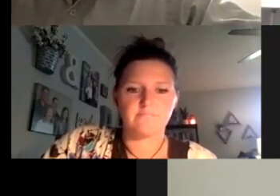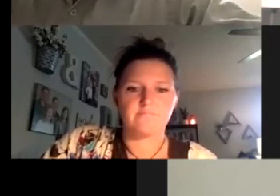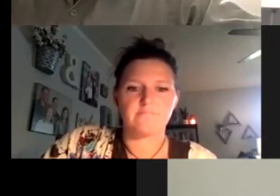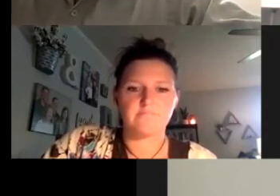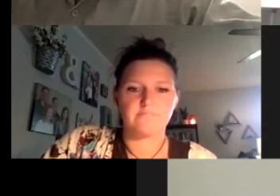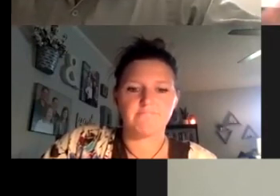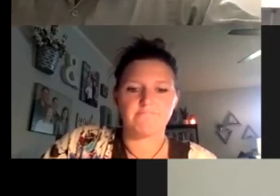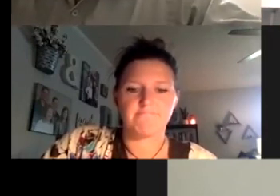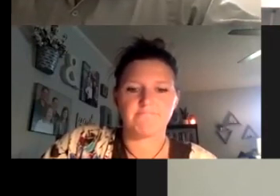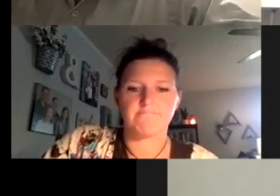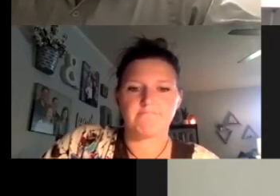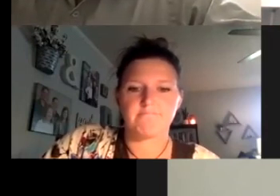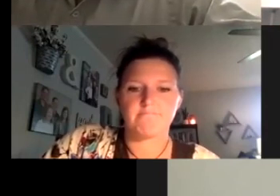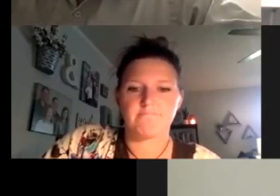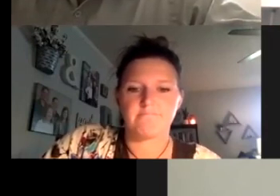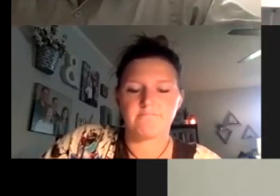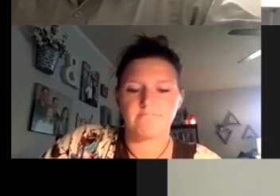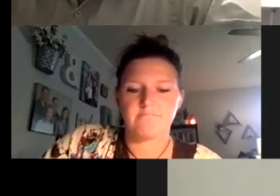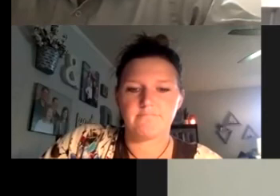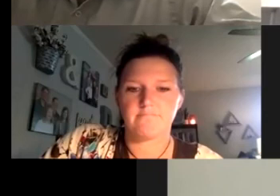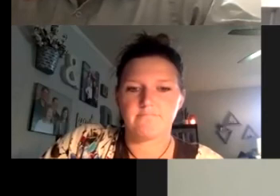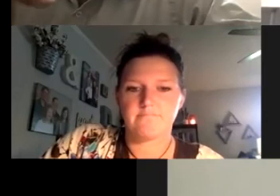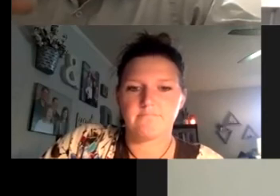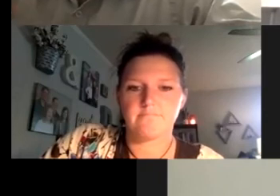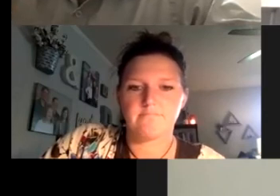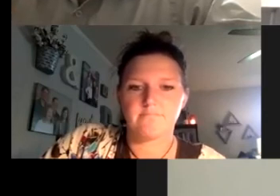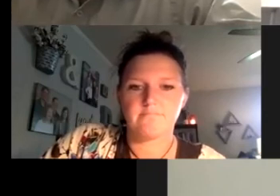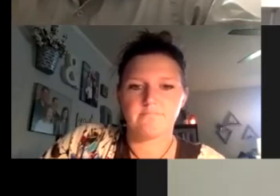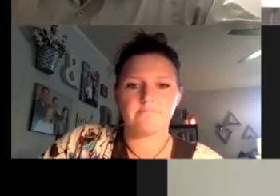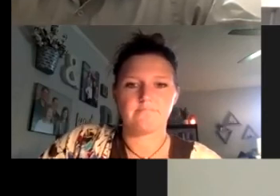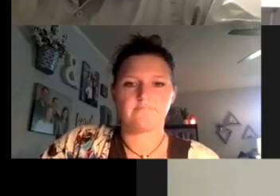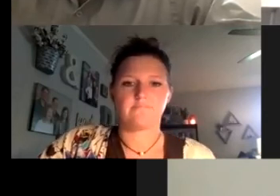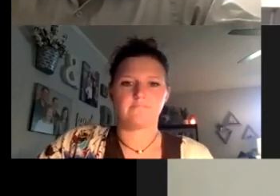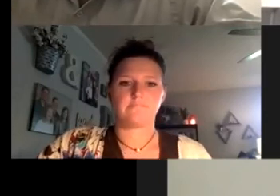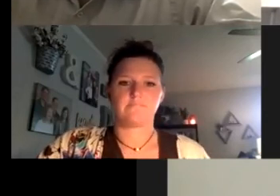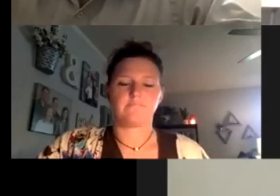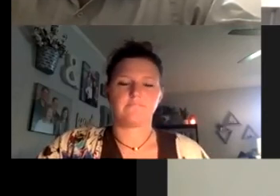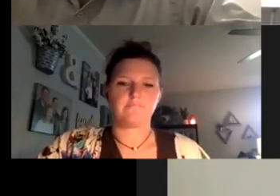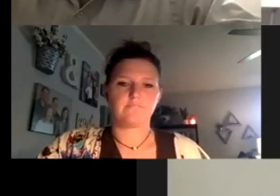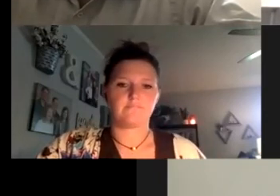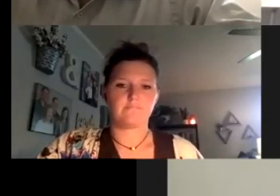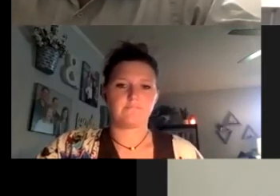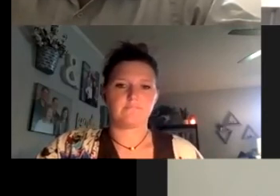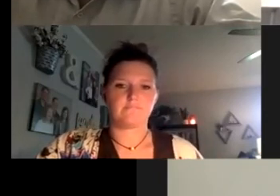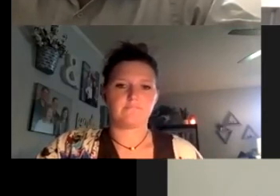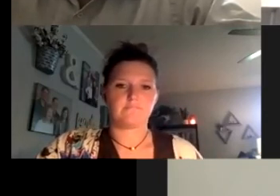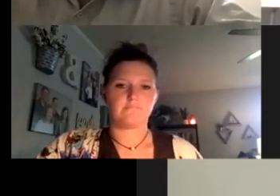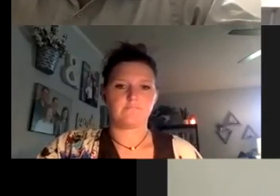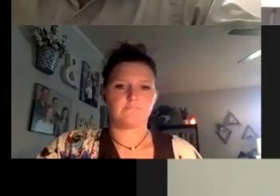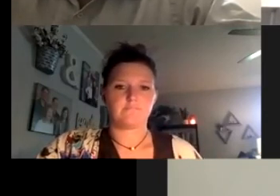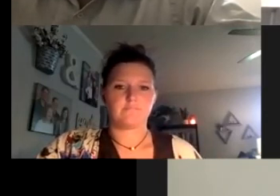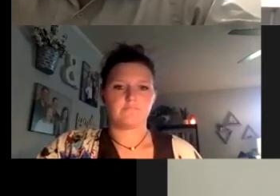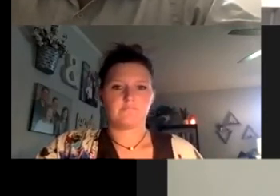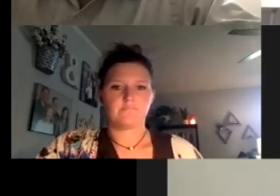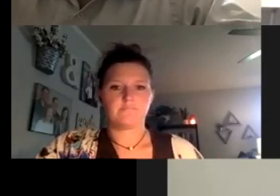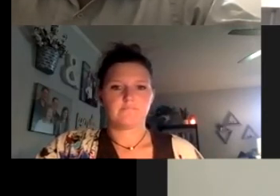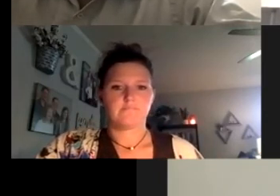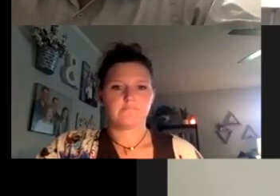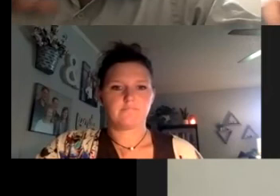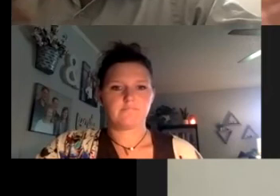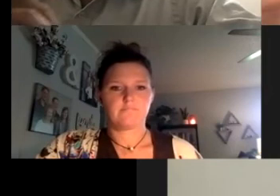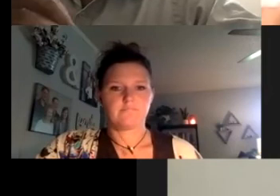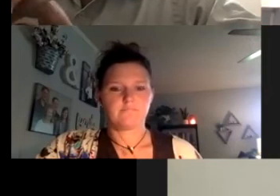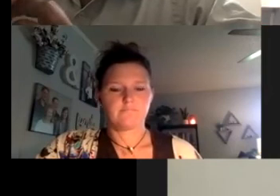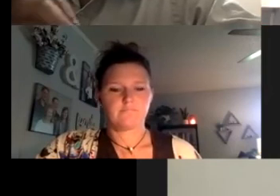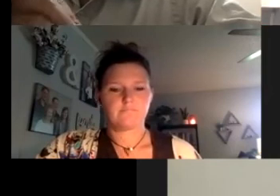So let's pray for each other, for God to make our purpose so clear to us. And you can see the